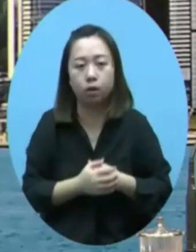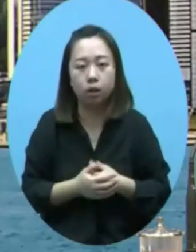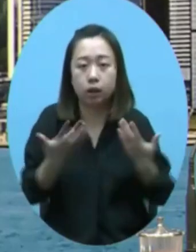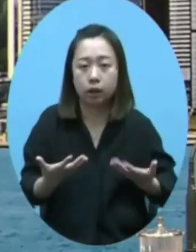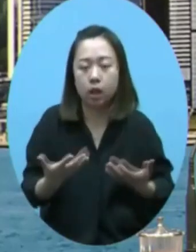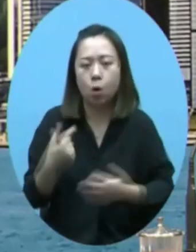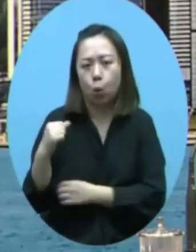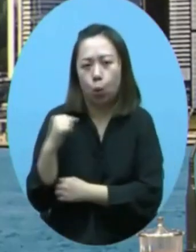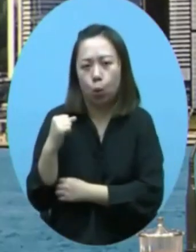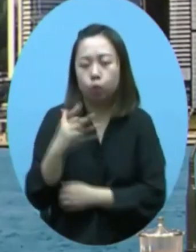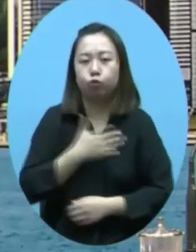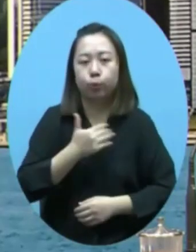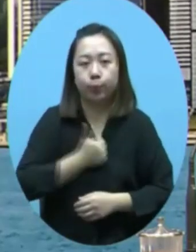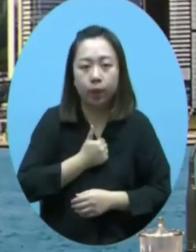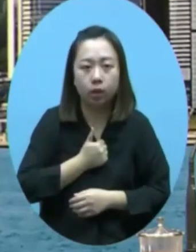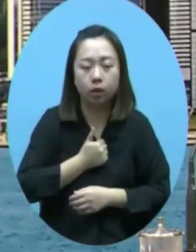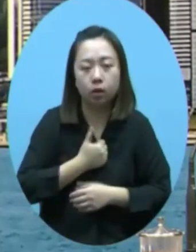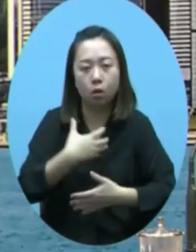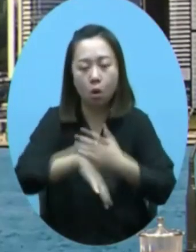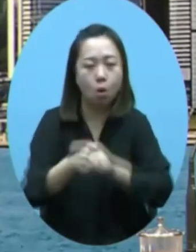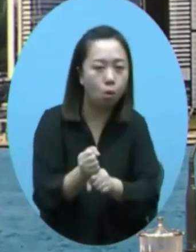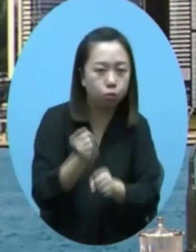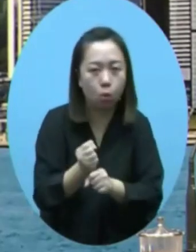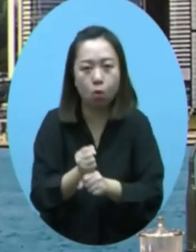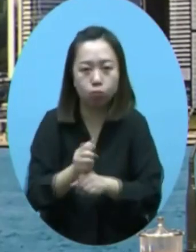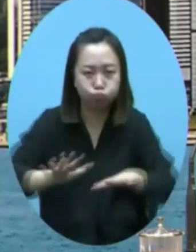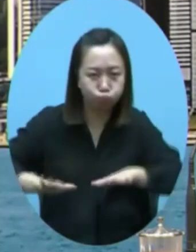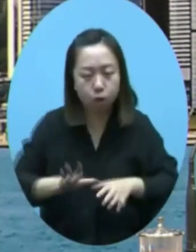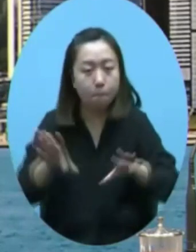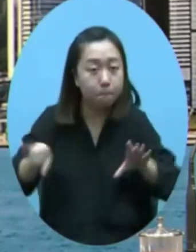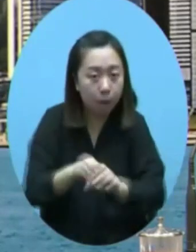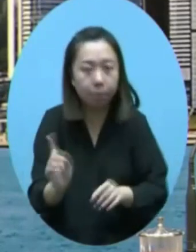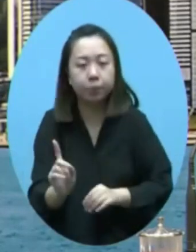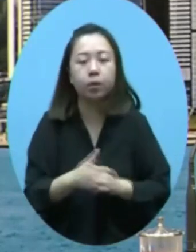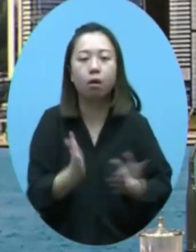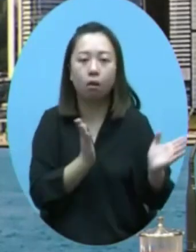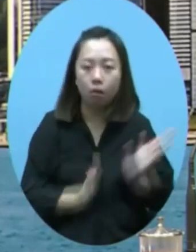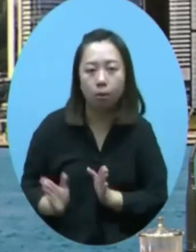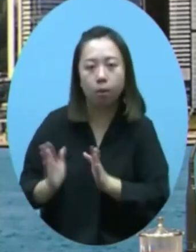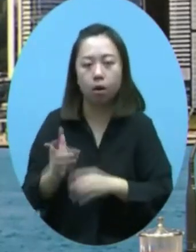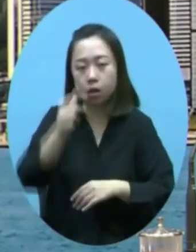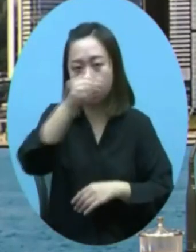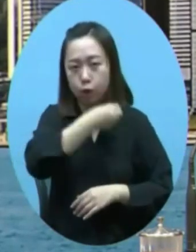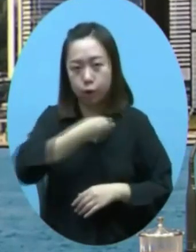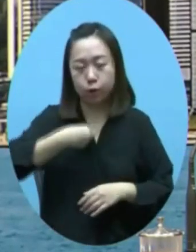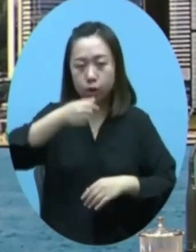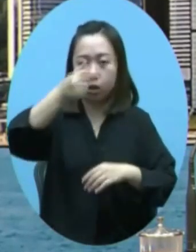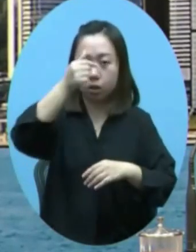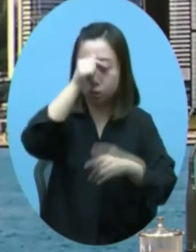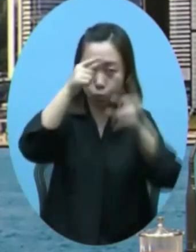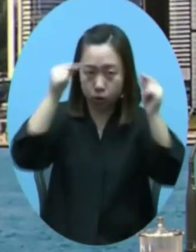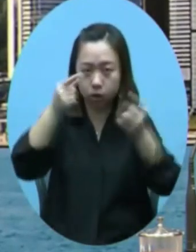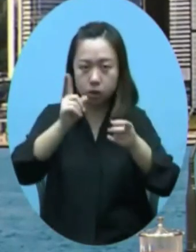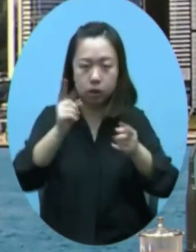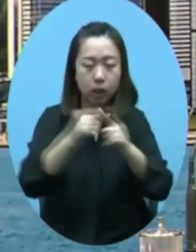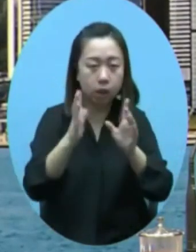condition. And right now, we're actively preparing the work involved, which included arranging